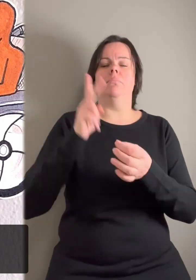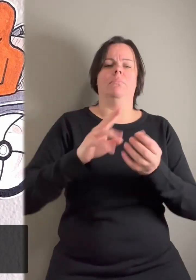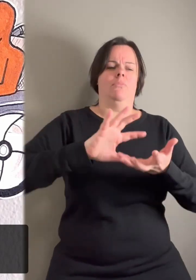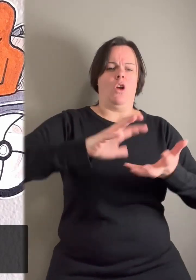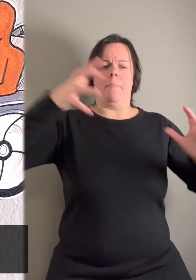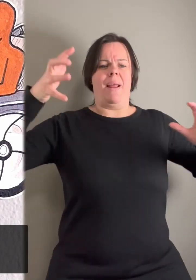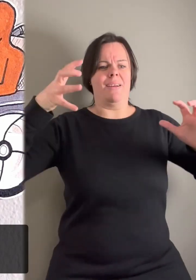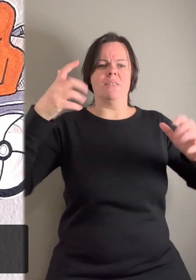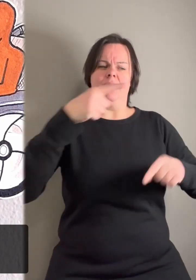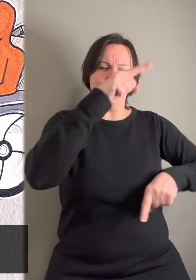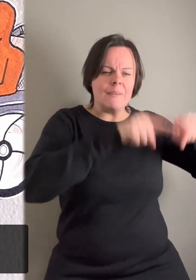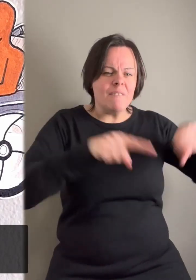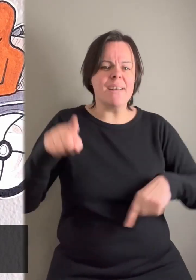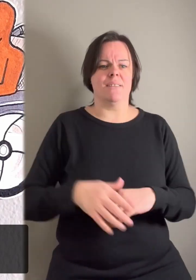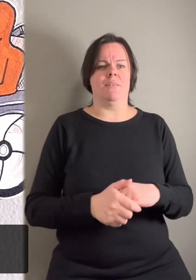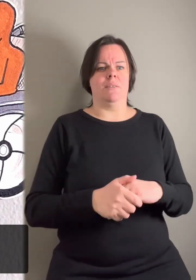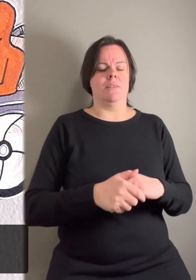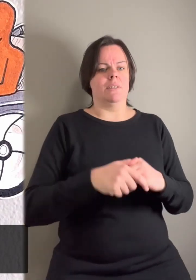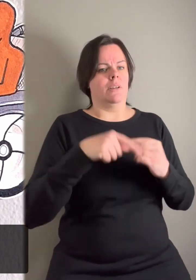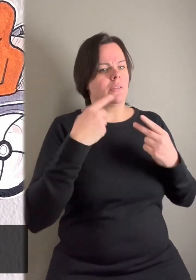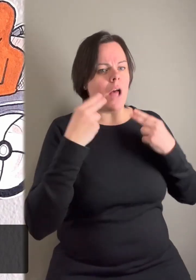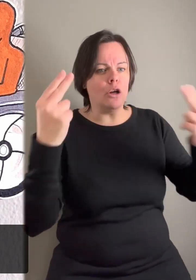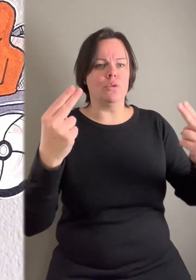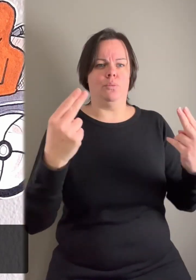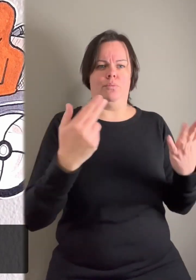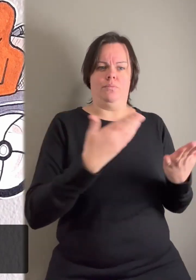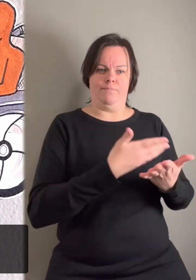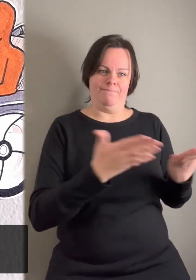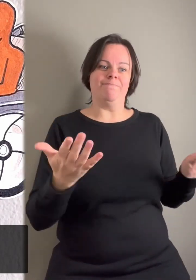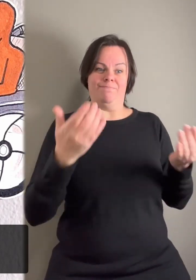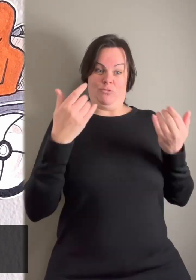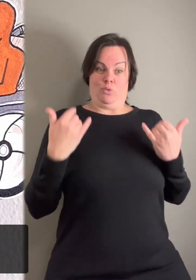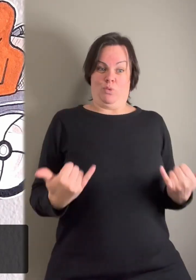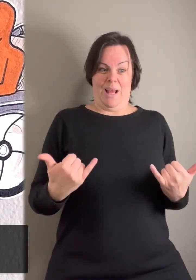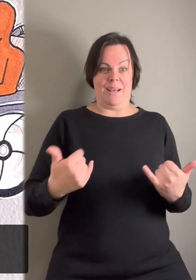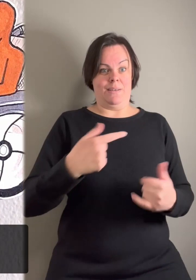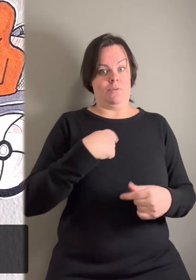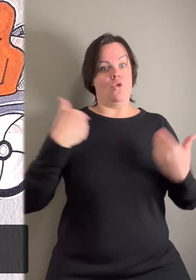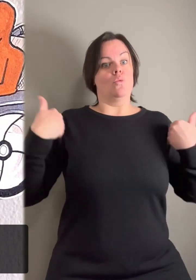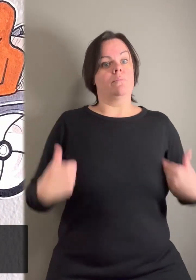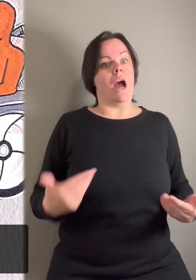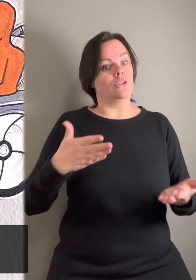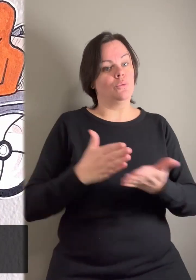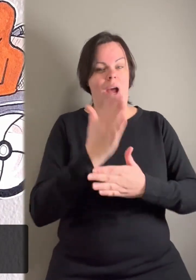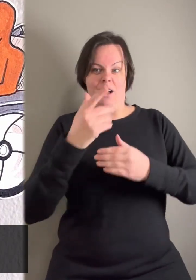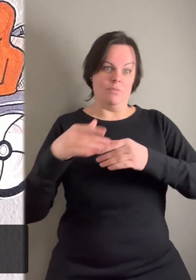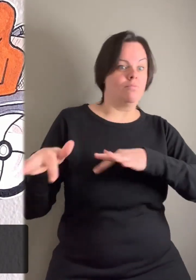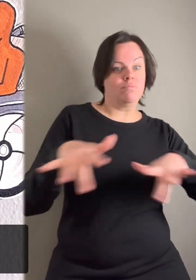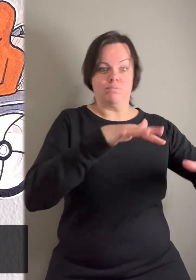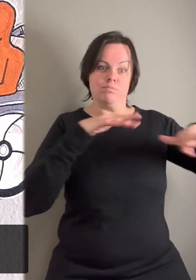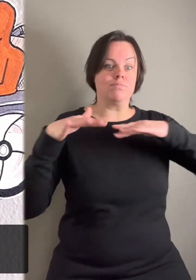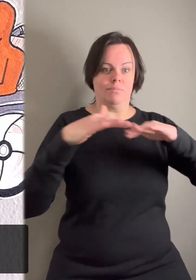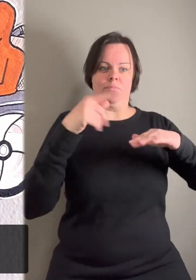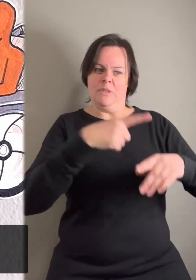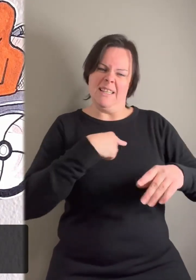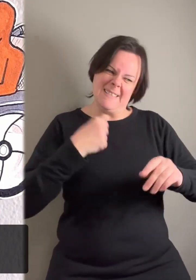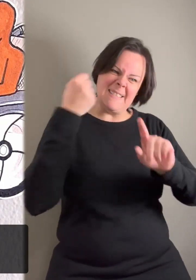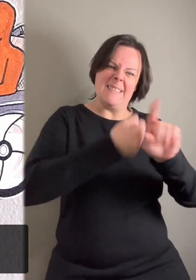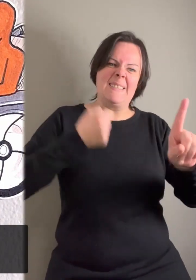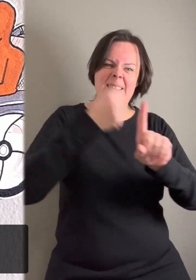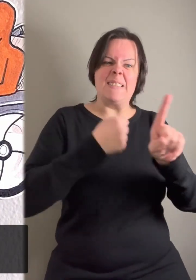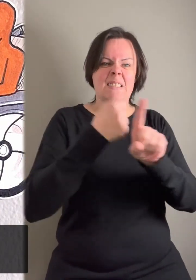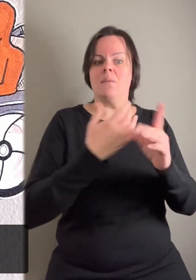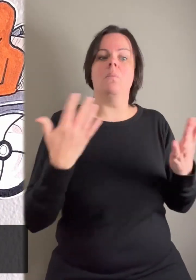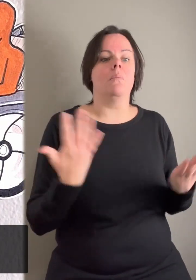minds are complex and diverse and human. Our civil rights movement today seems to be fighting